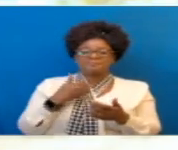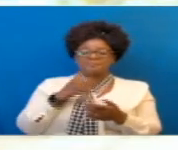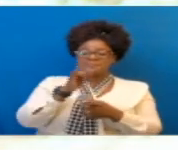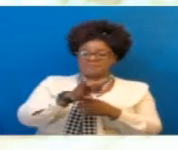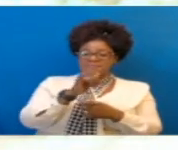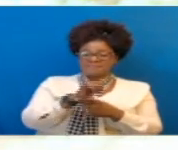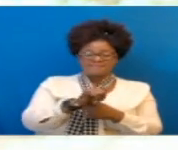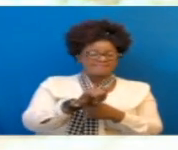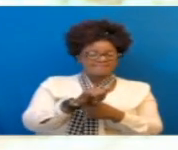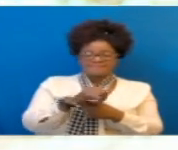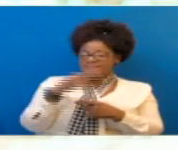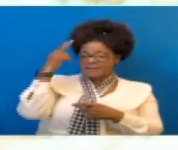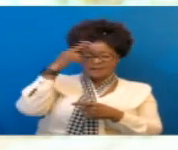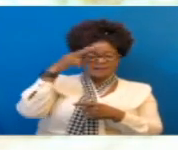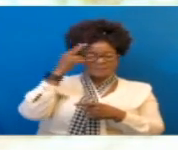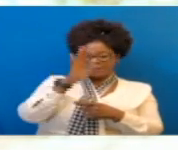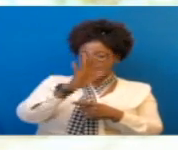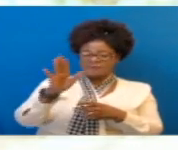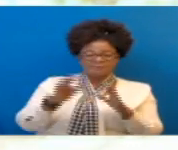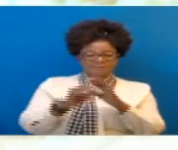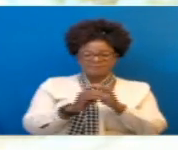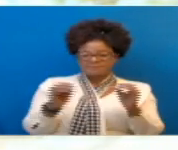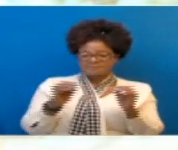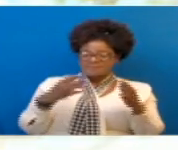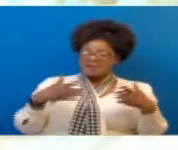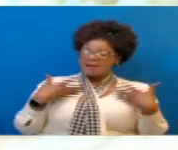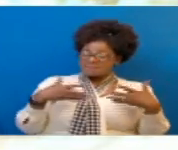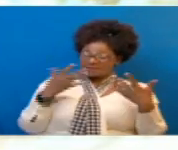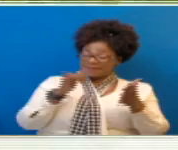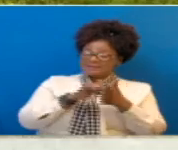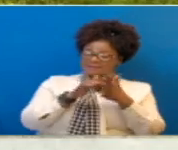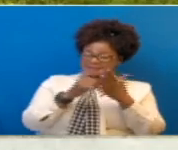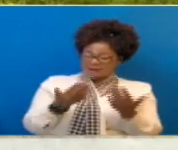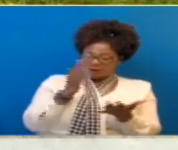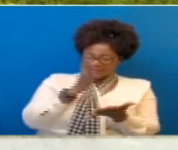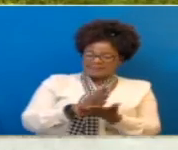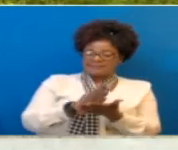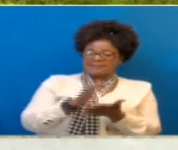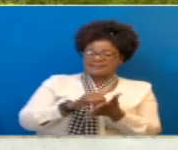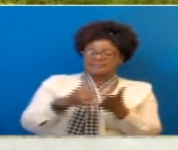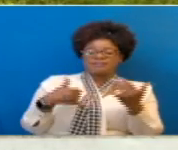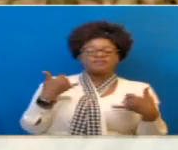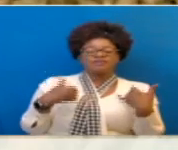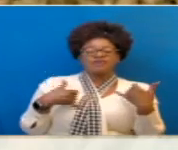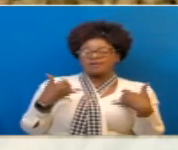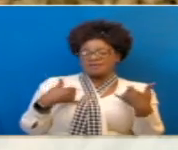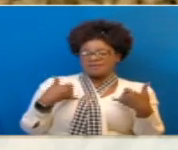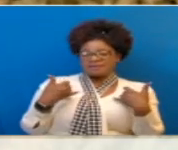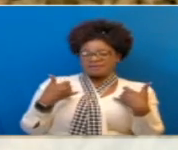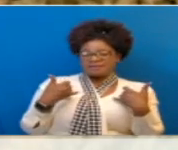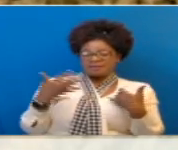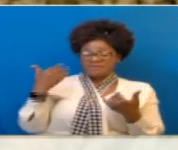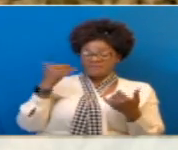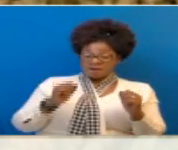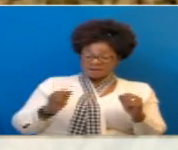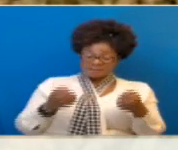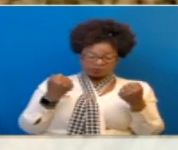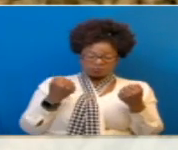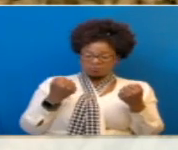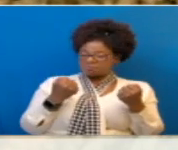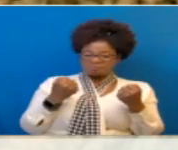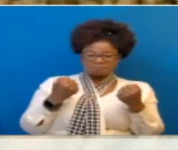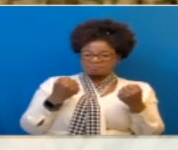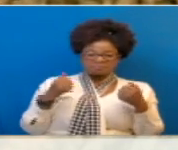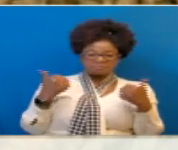and unrealistic for her. She is happy that it is now a reality that she enjoys. Before I was rescued, I never went to school.